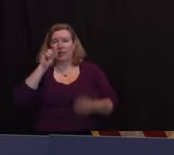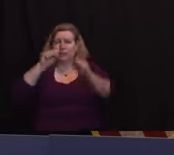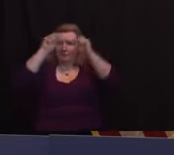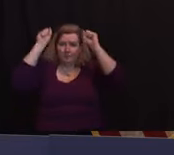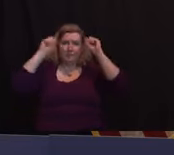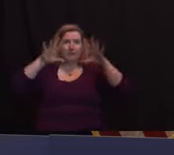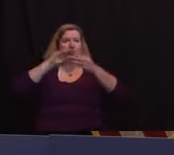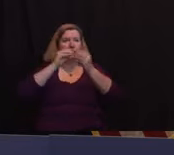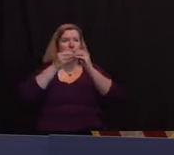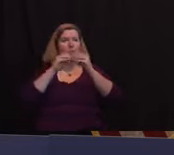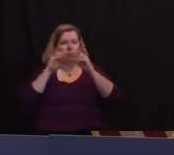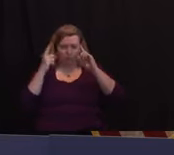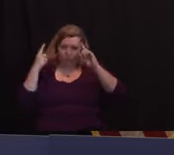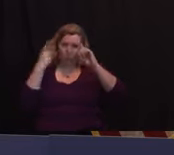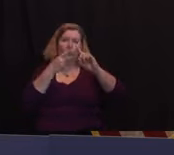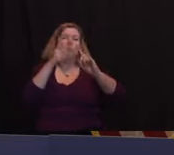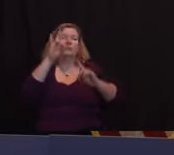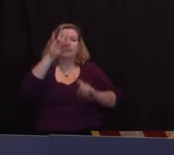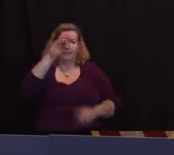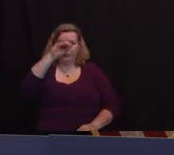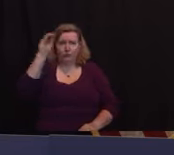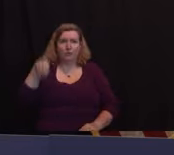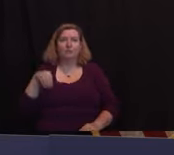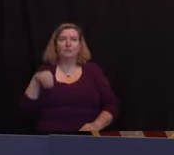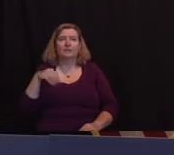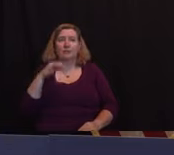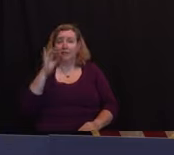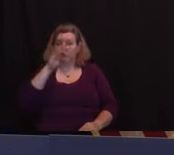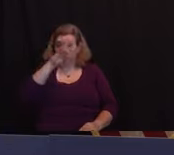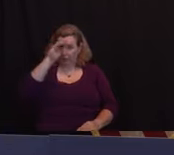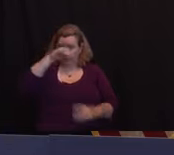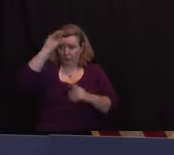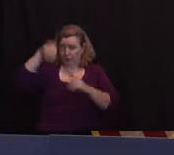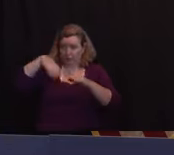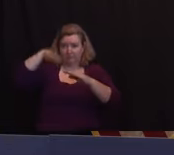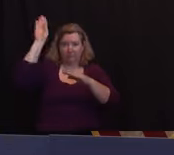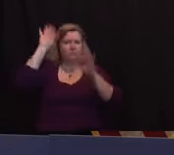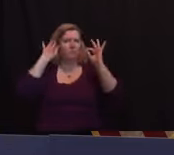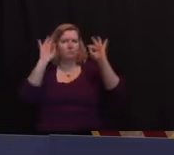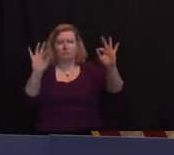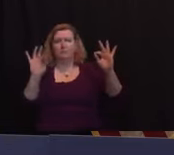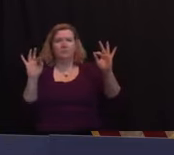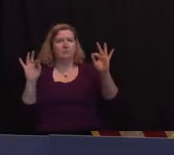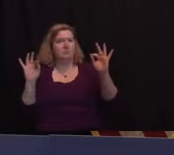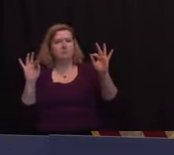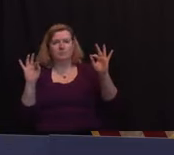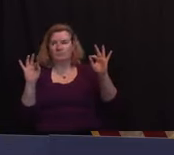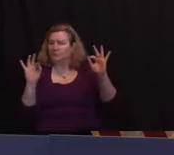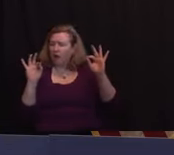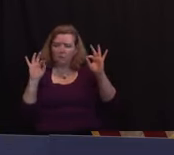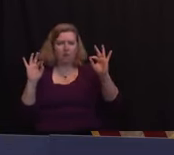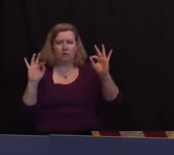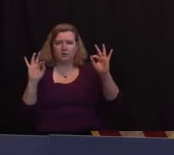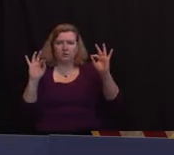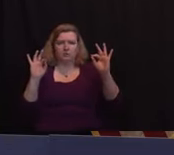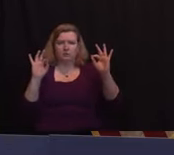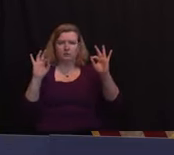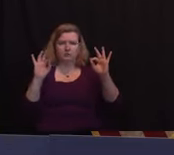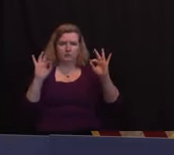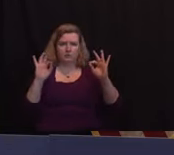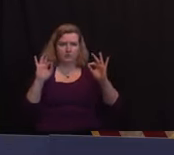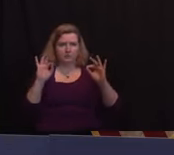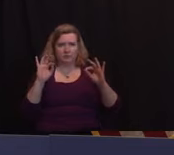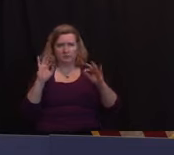we feel anything above that is really excellent. I think we'll get there. But it